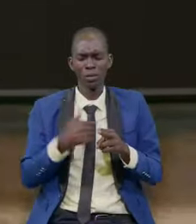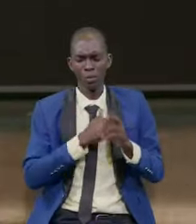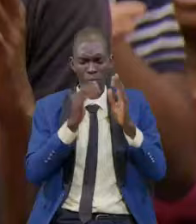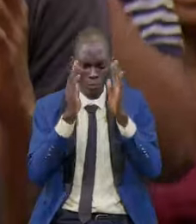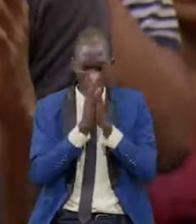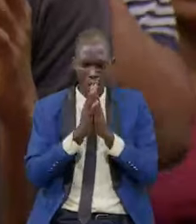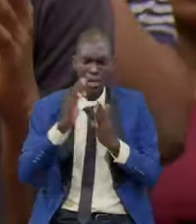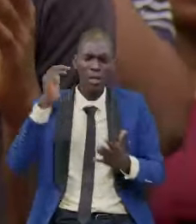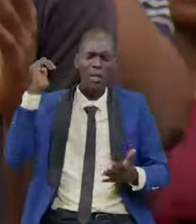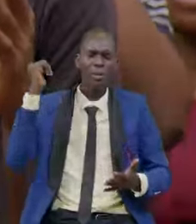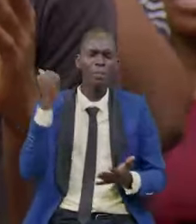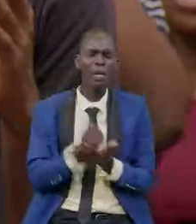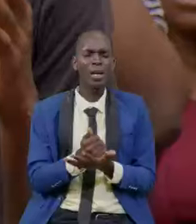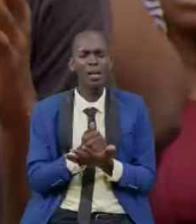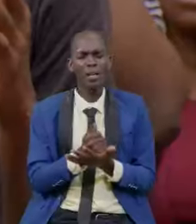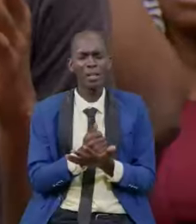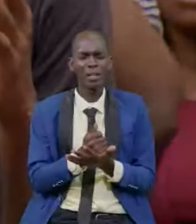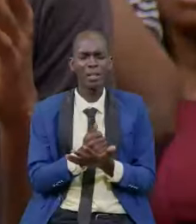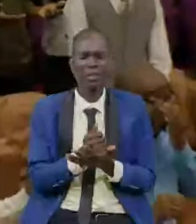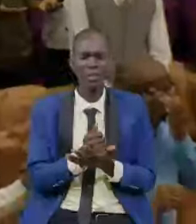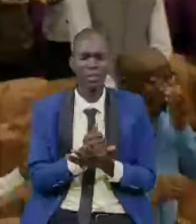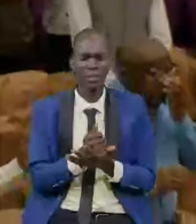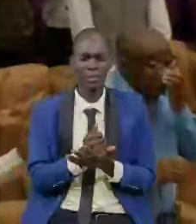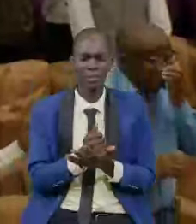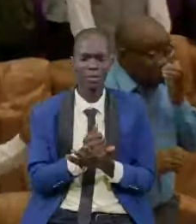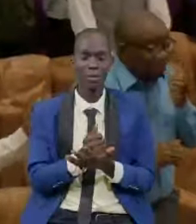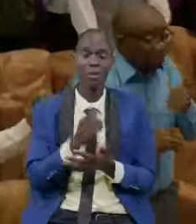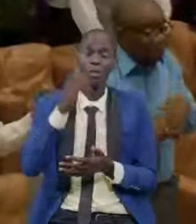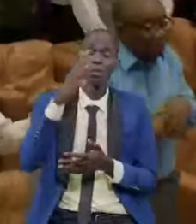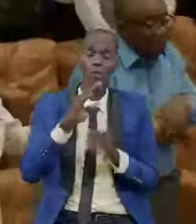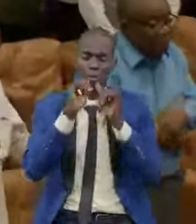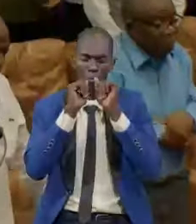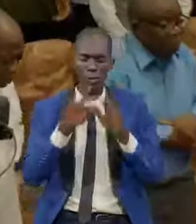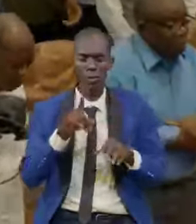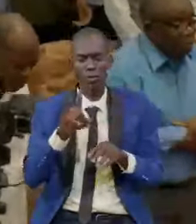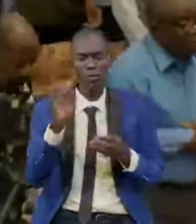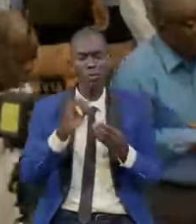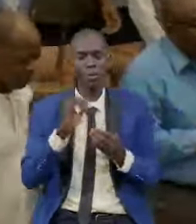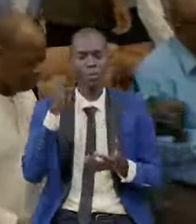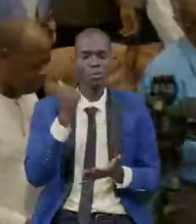pray. God bless you all.